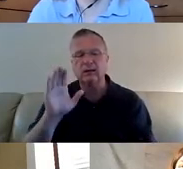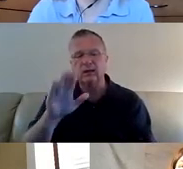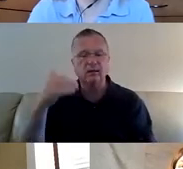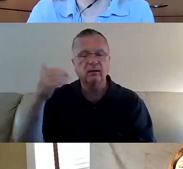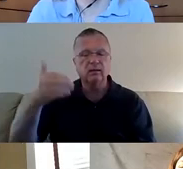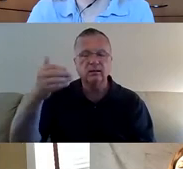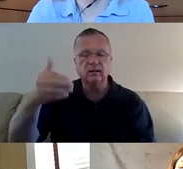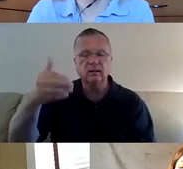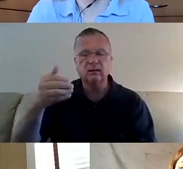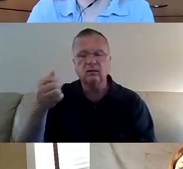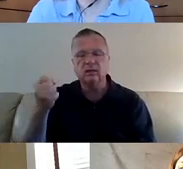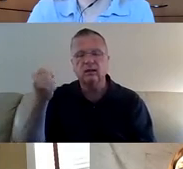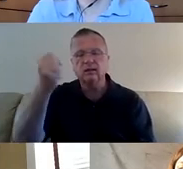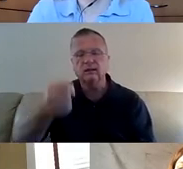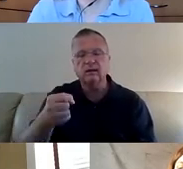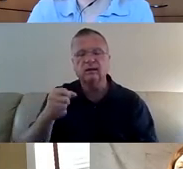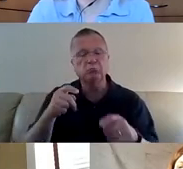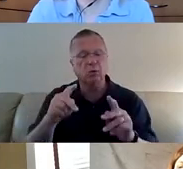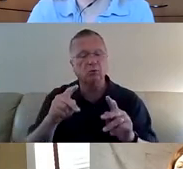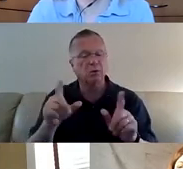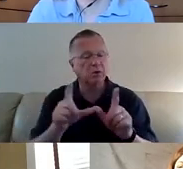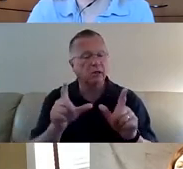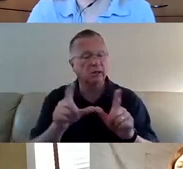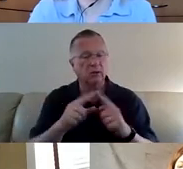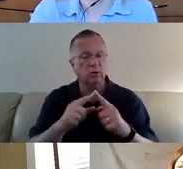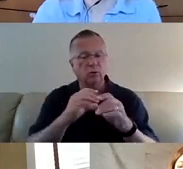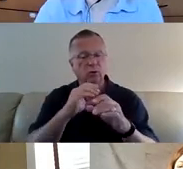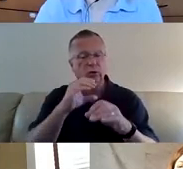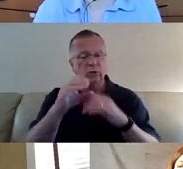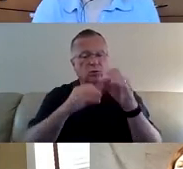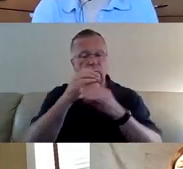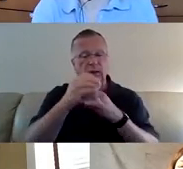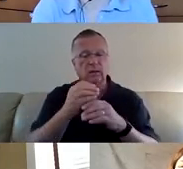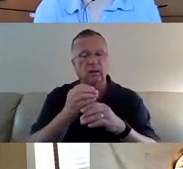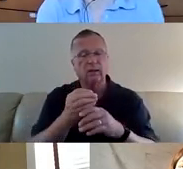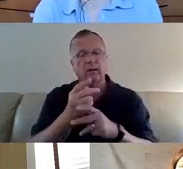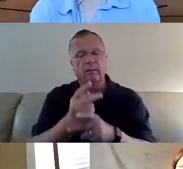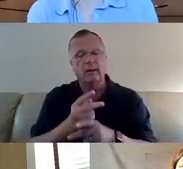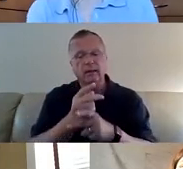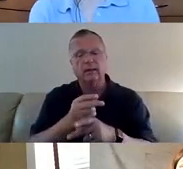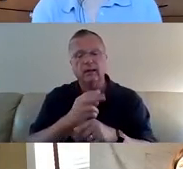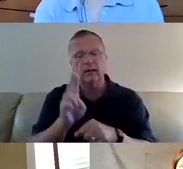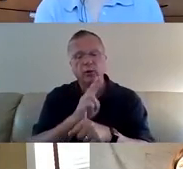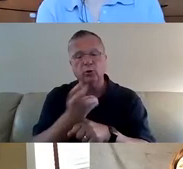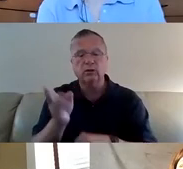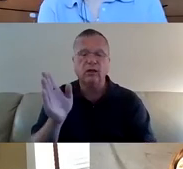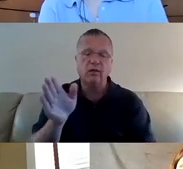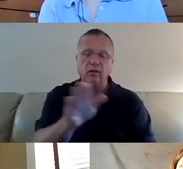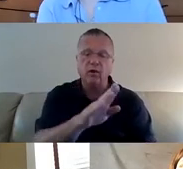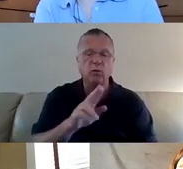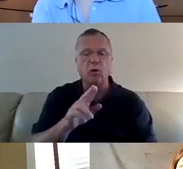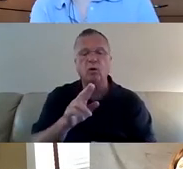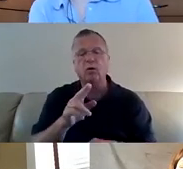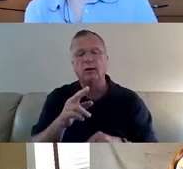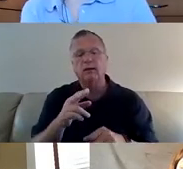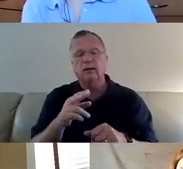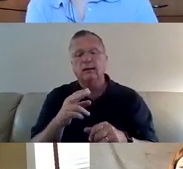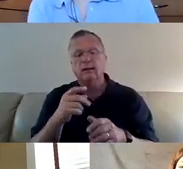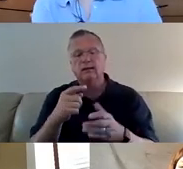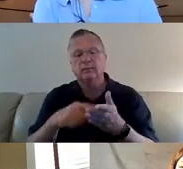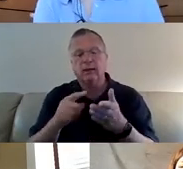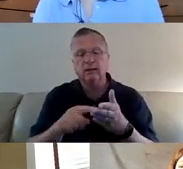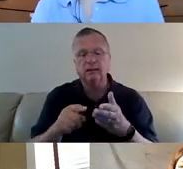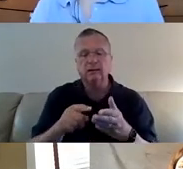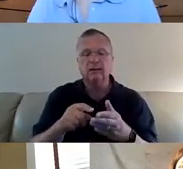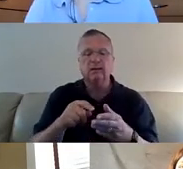the privilege and license to construct, maintain, and use at their own cost and expense an existing set of entry steps